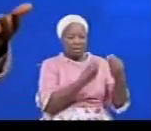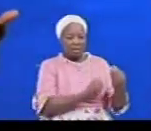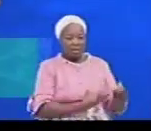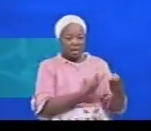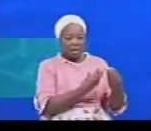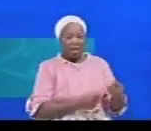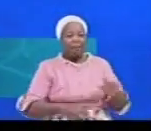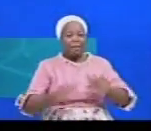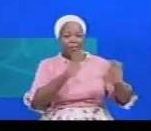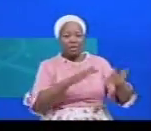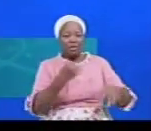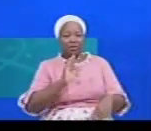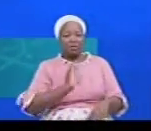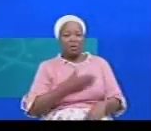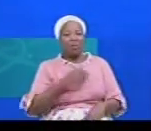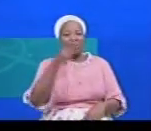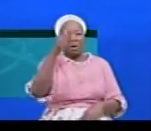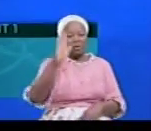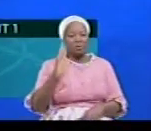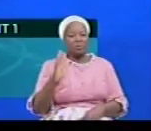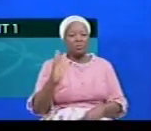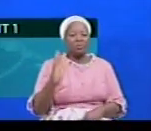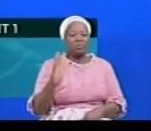our God.